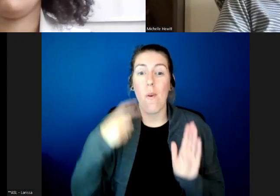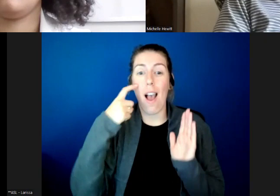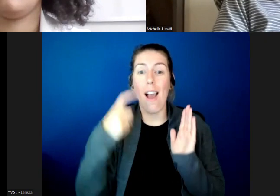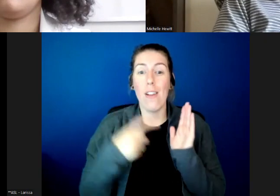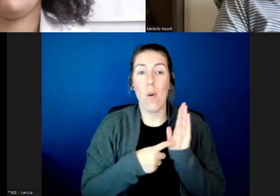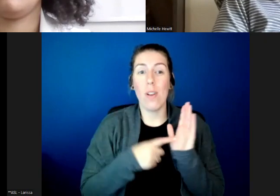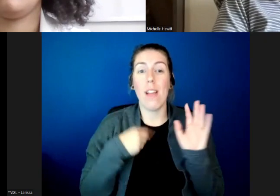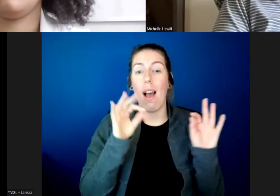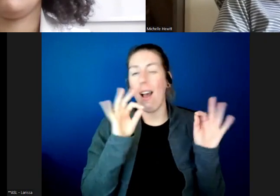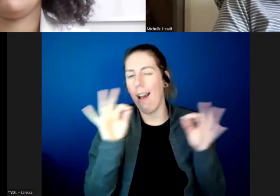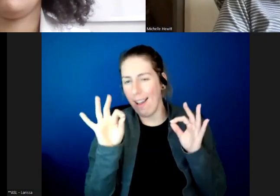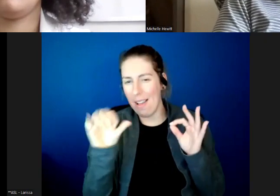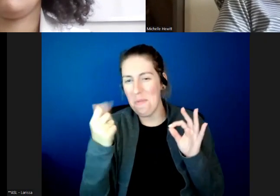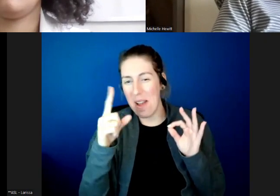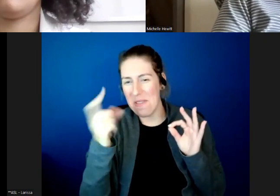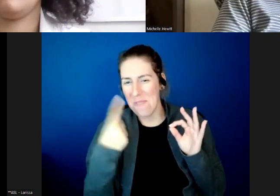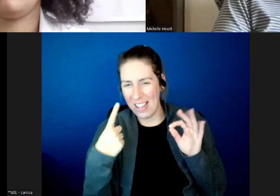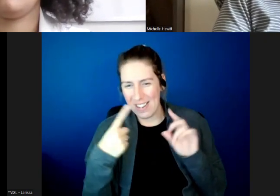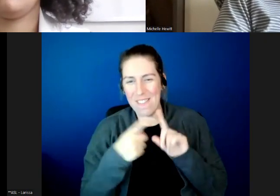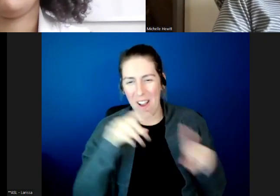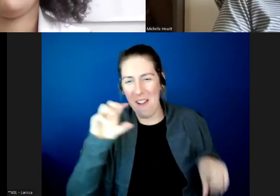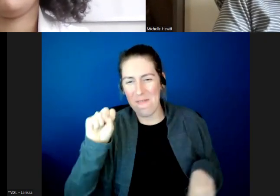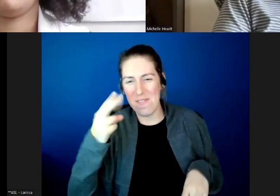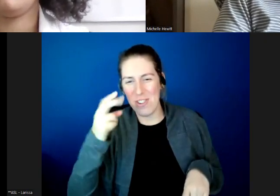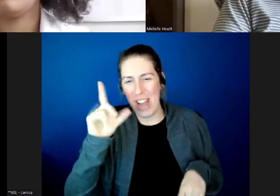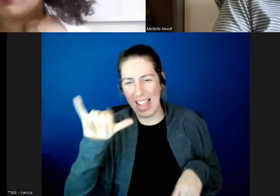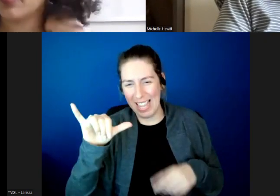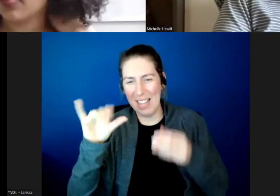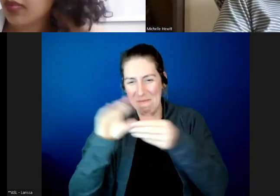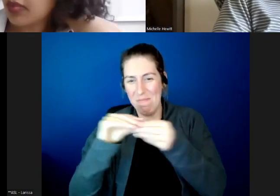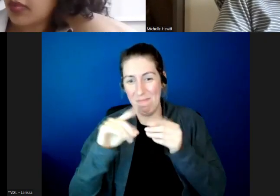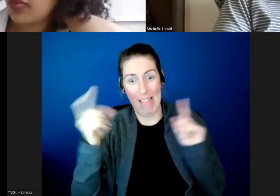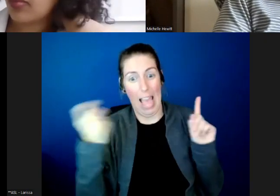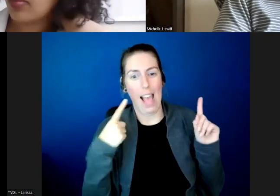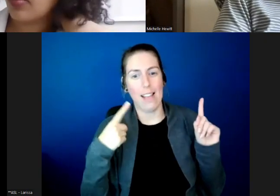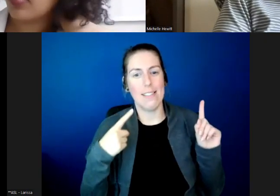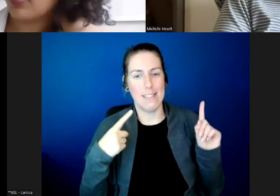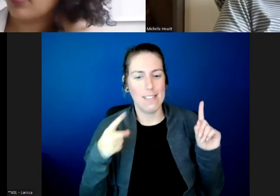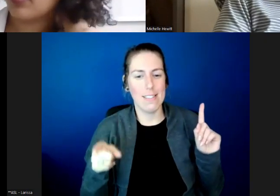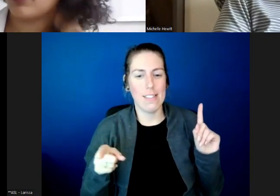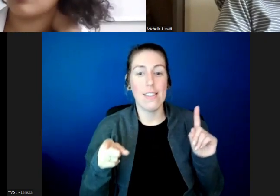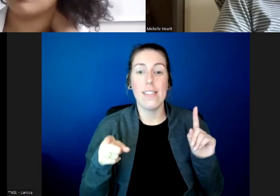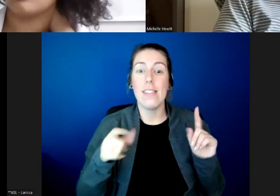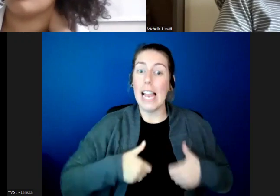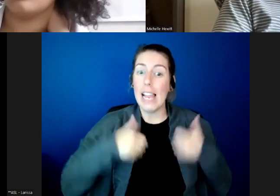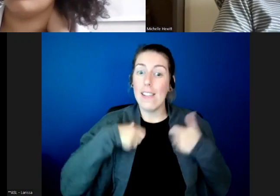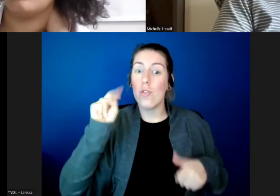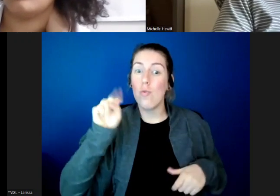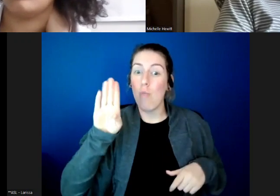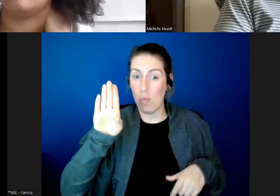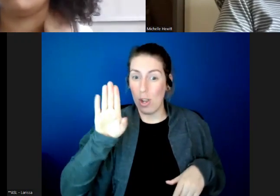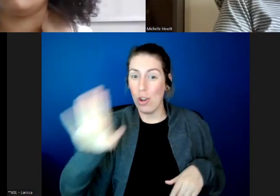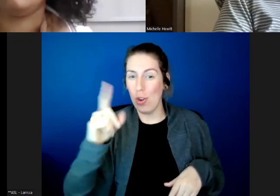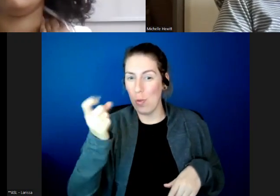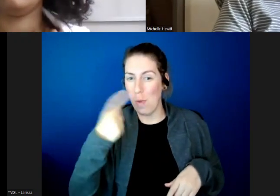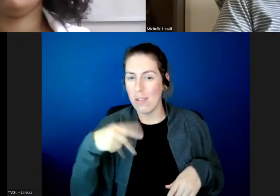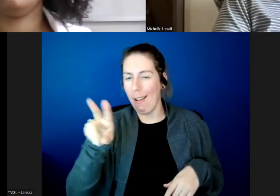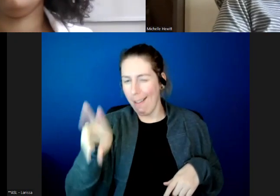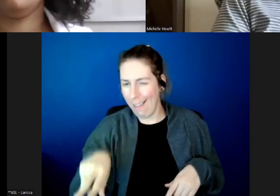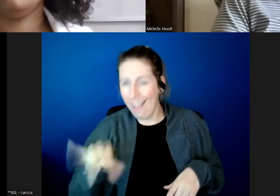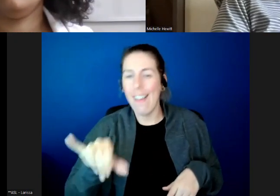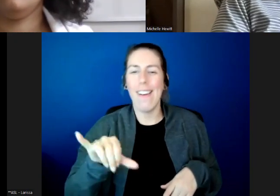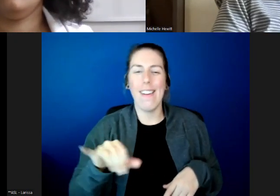the questions from Shelley, who is, you know, is in New Brunswick, and you know, for all